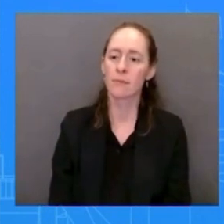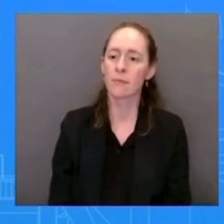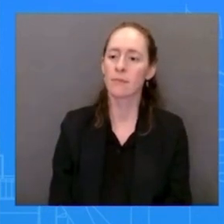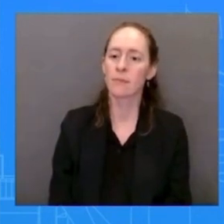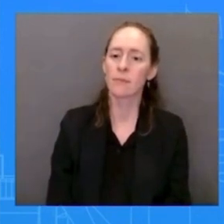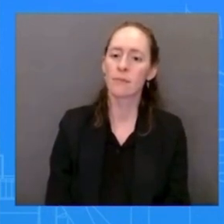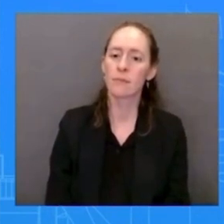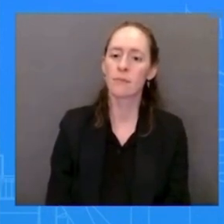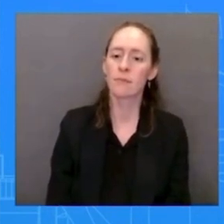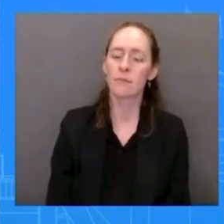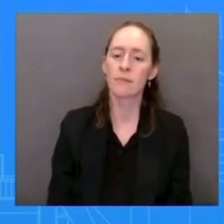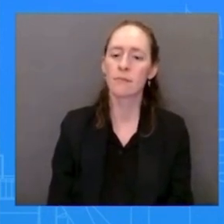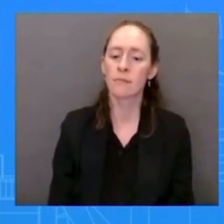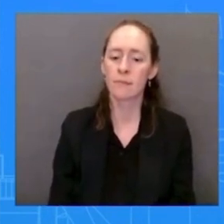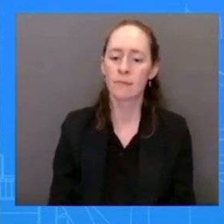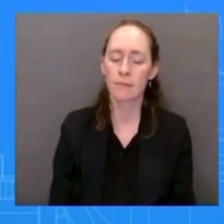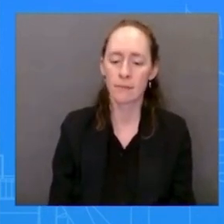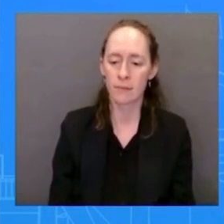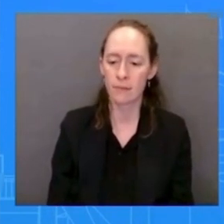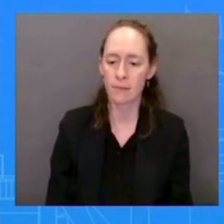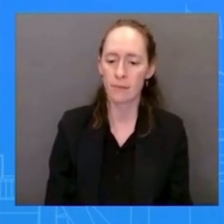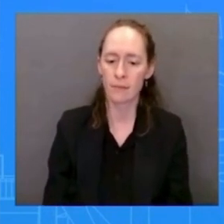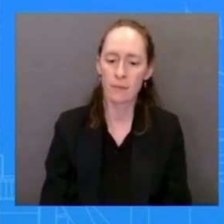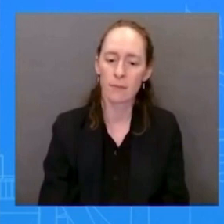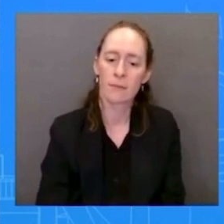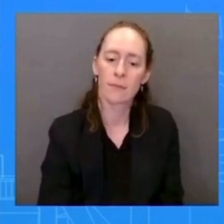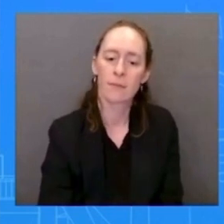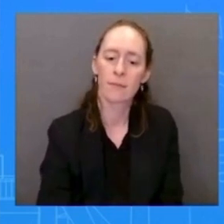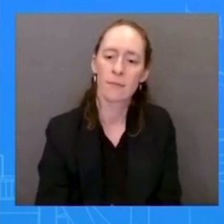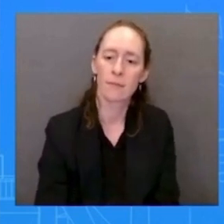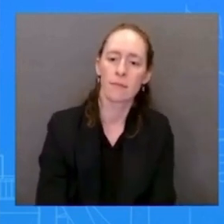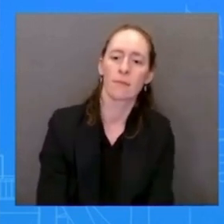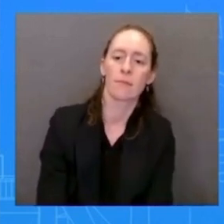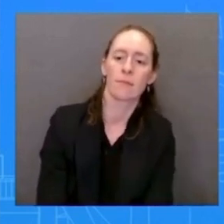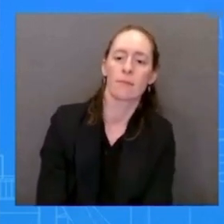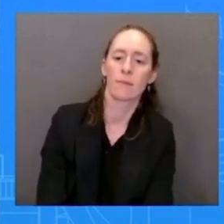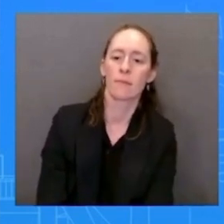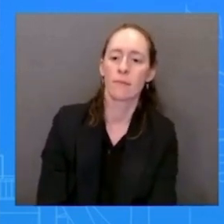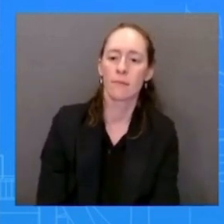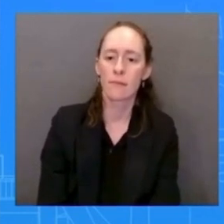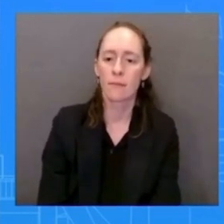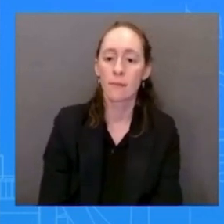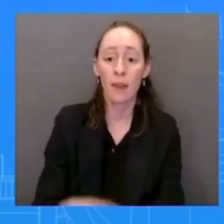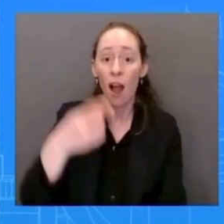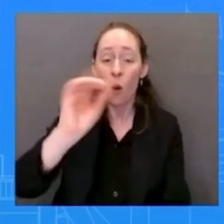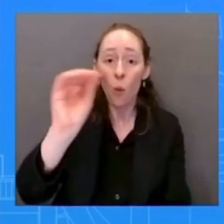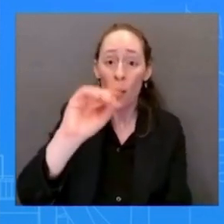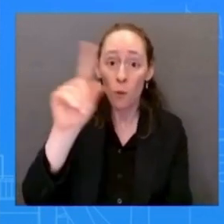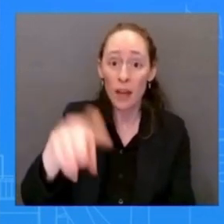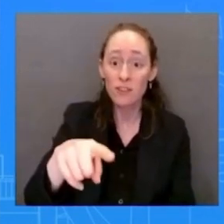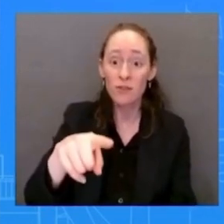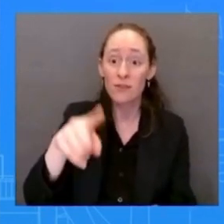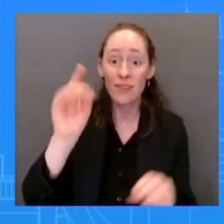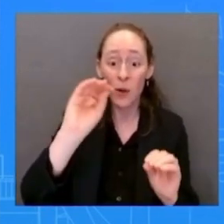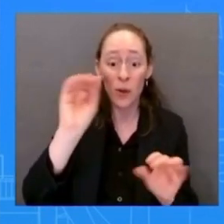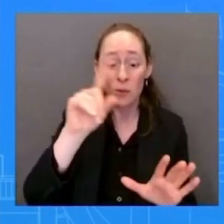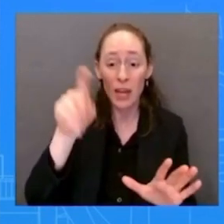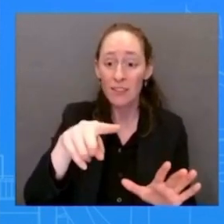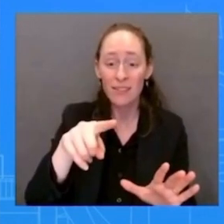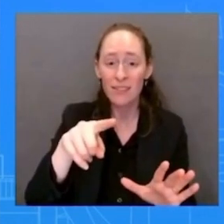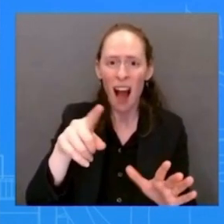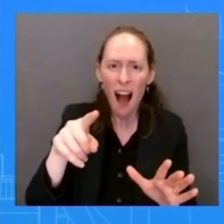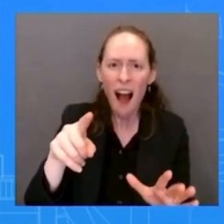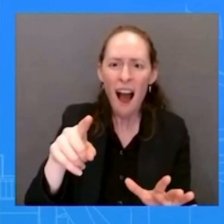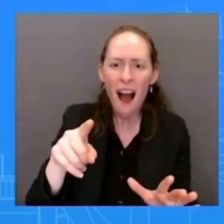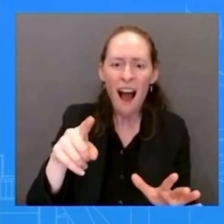I'm sorry, I didn't have a question. Okay. I have a question. Thank you. Thank you. Wait. You don't have a question, James? Are you kidding me? Are you